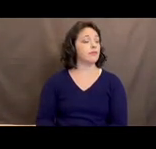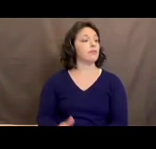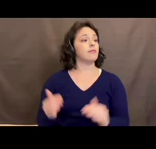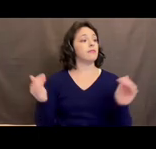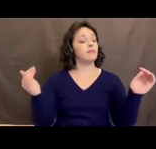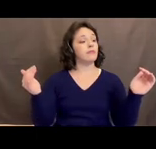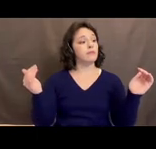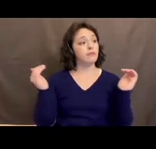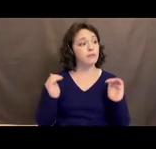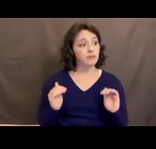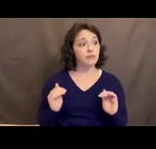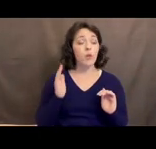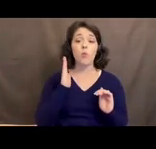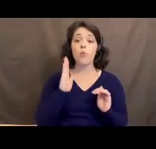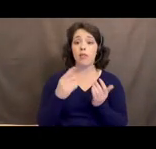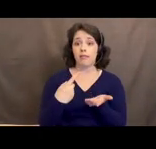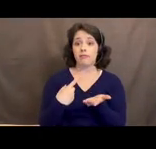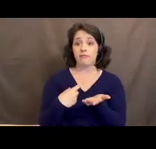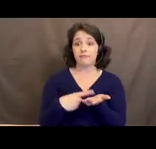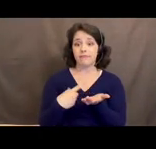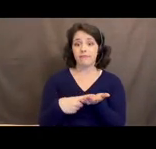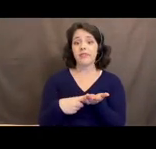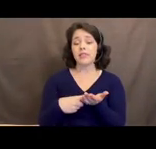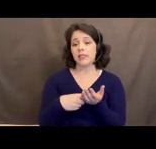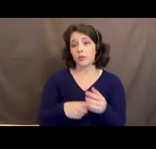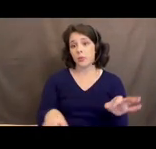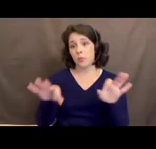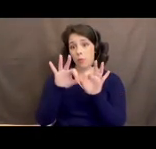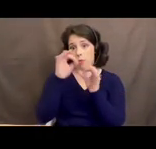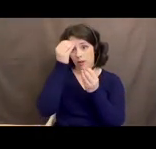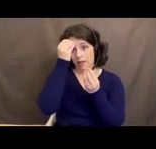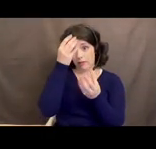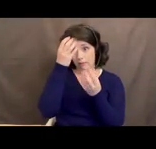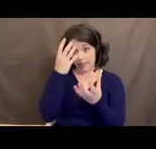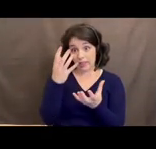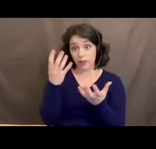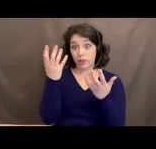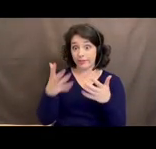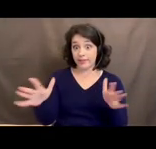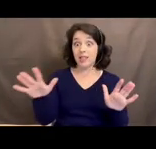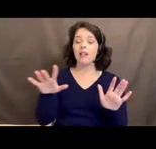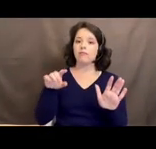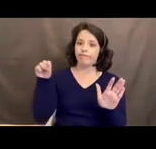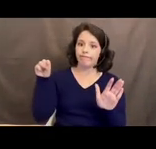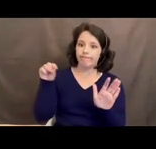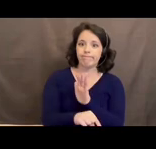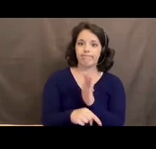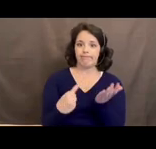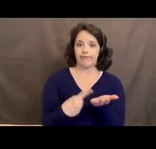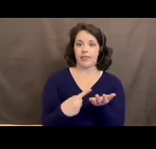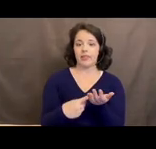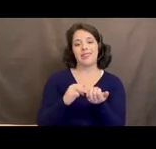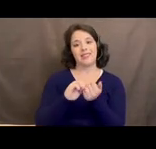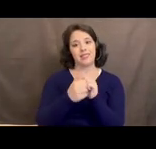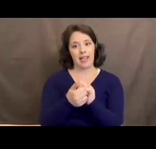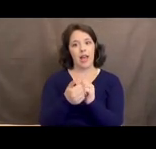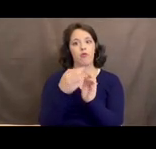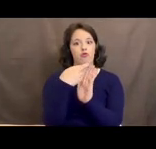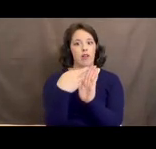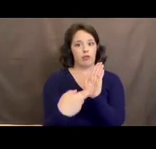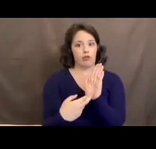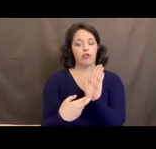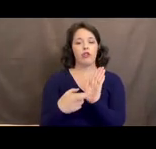talk a little bit about some few key pieces of information before really getting into the process of registering an entity and actually beginning